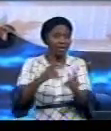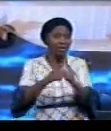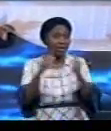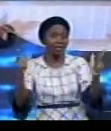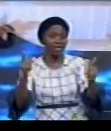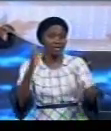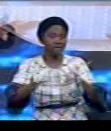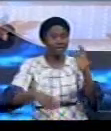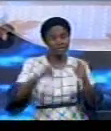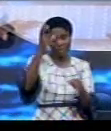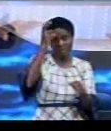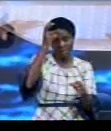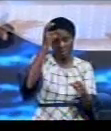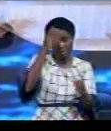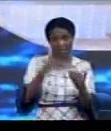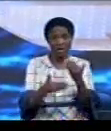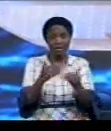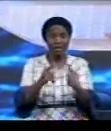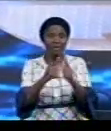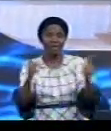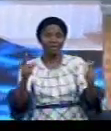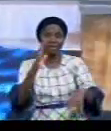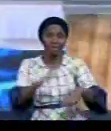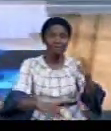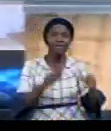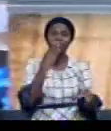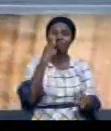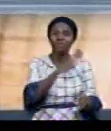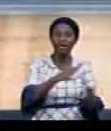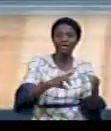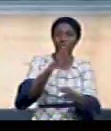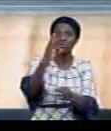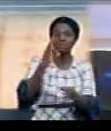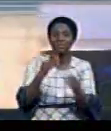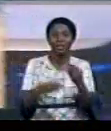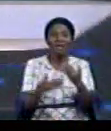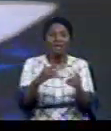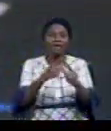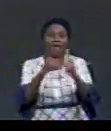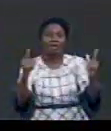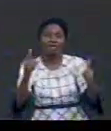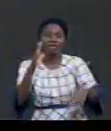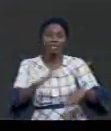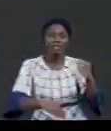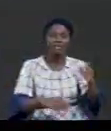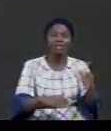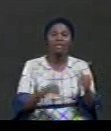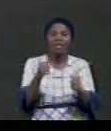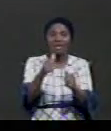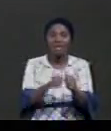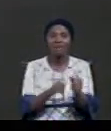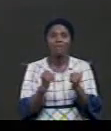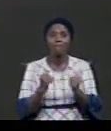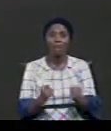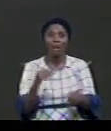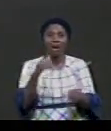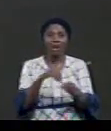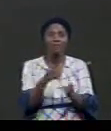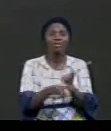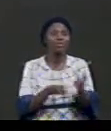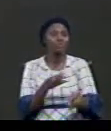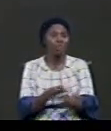evil spirit, and greater than sickness, and greater than every power in the world. He says,